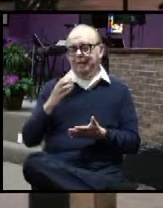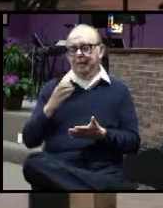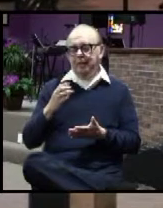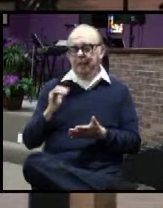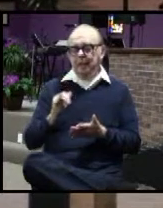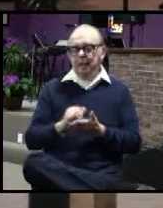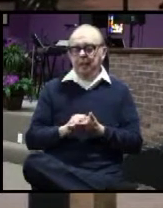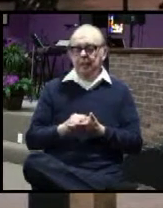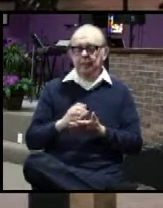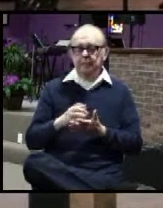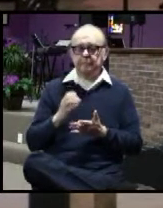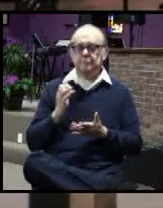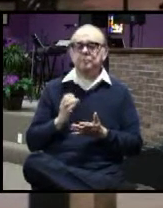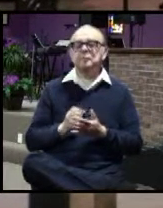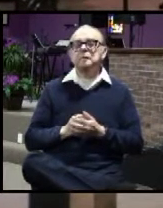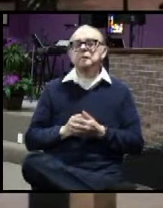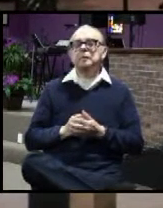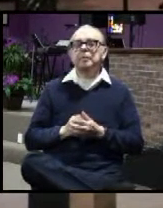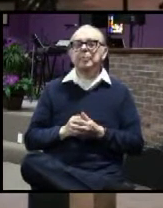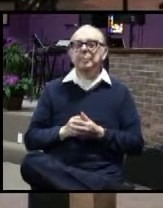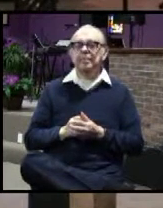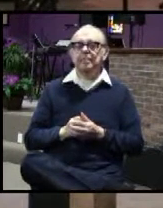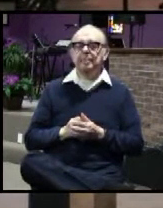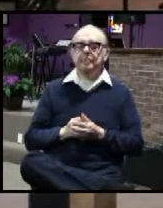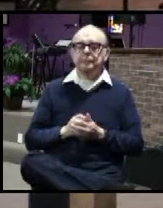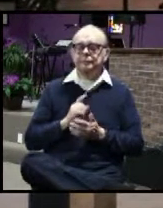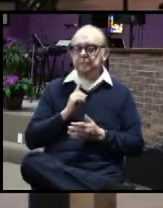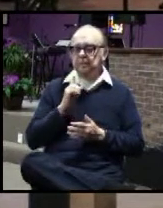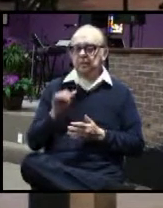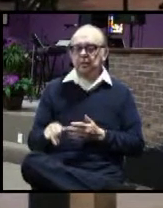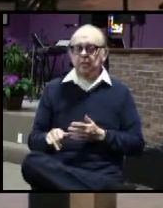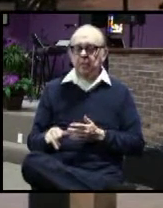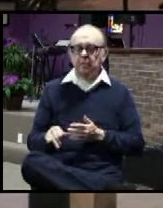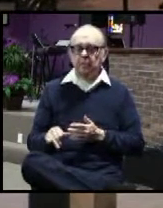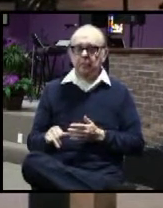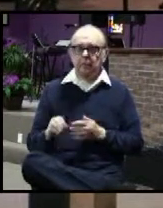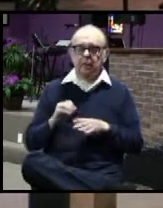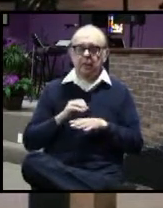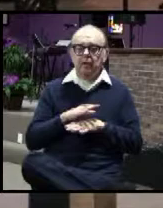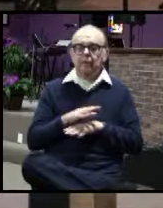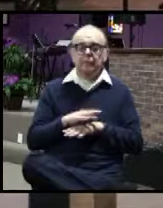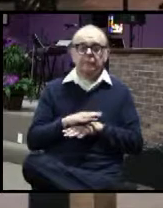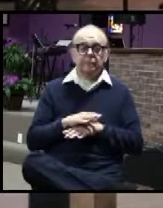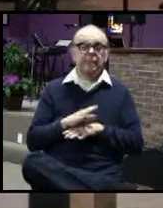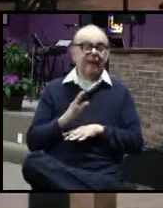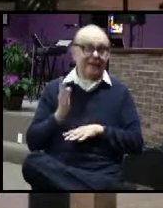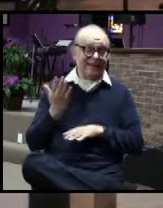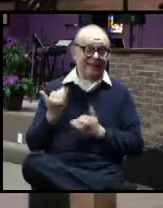And that cracked pot is still influential in the world today.